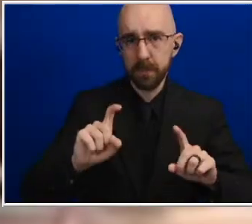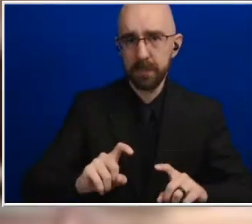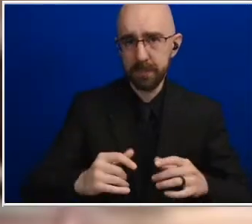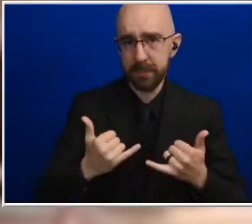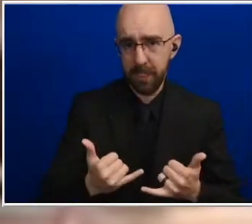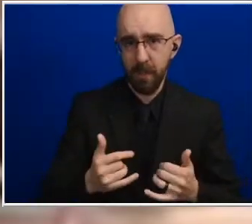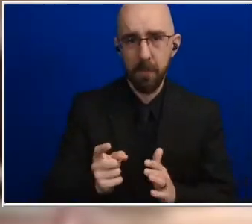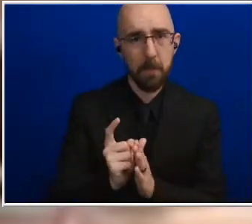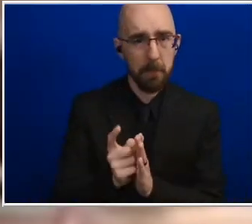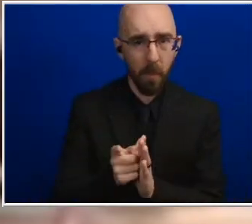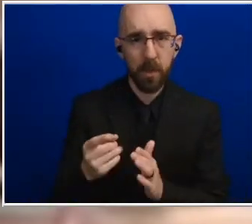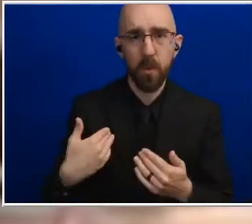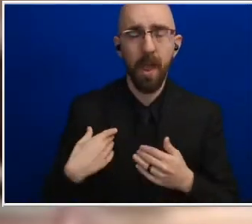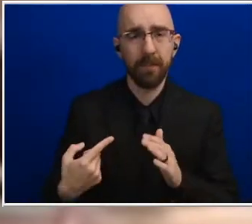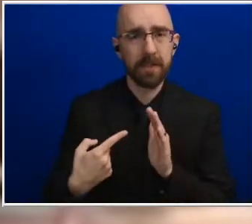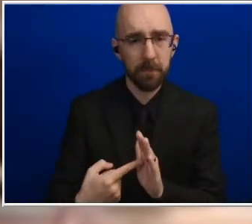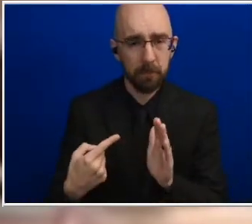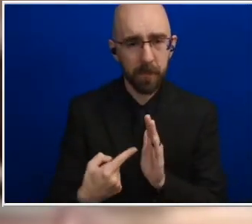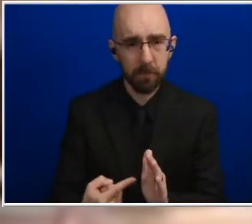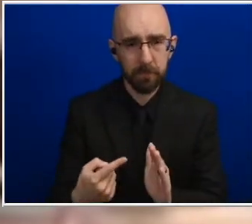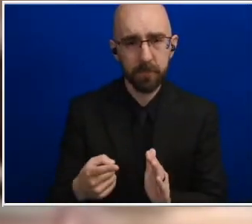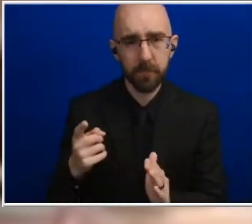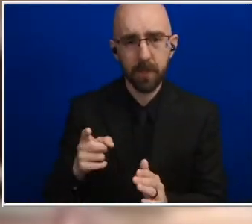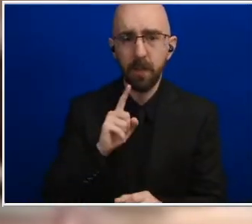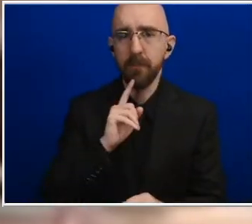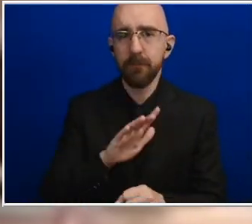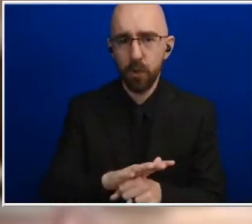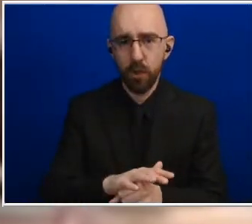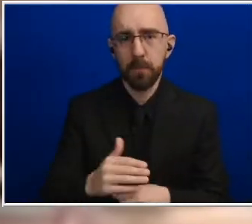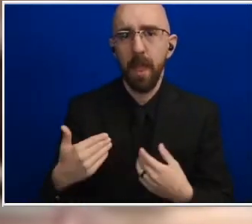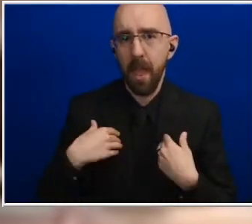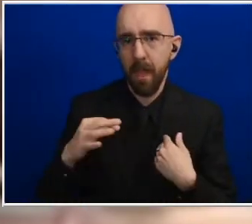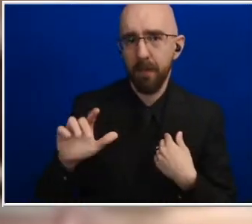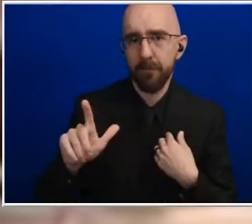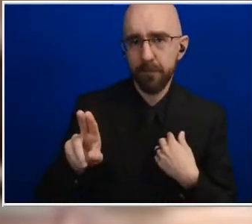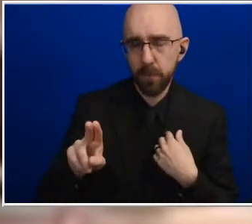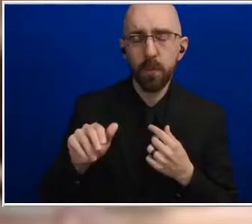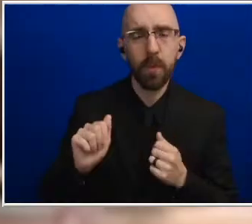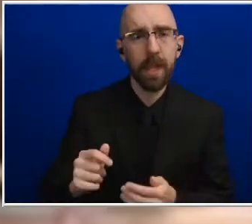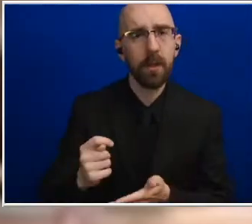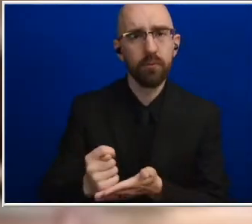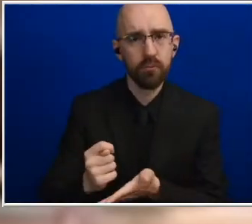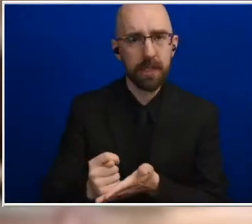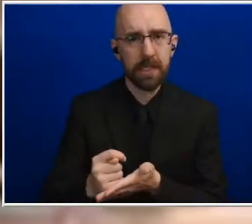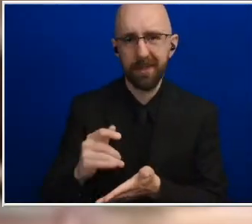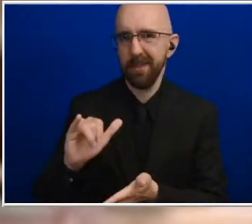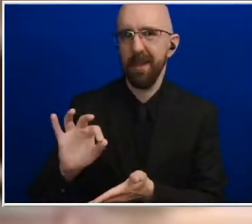had symptoms and was confirmed to have influenza, we could treat her influenza.